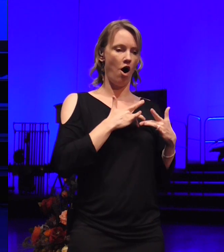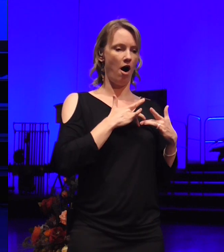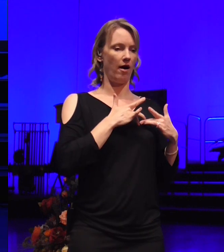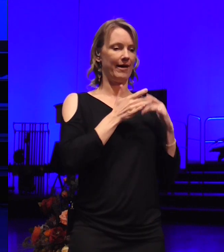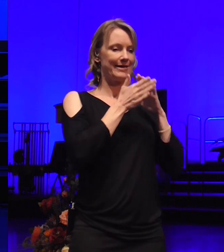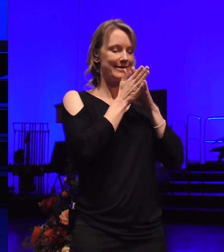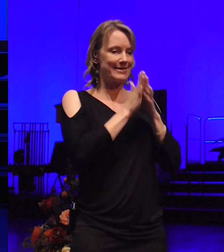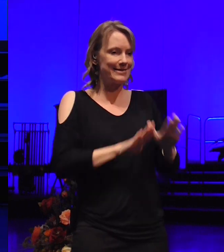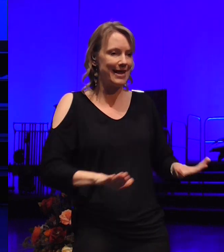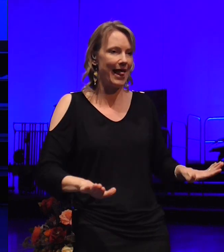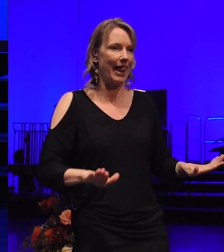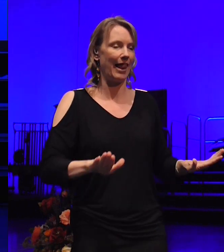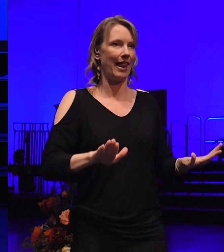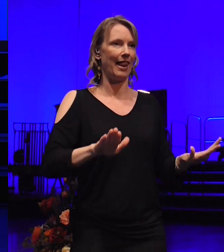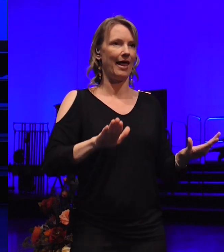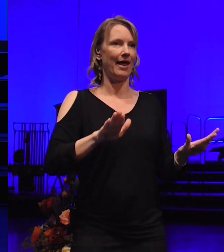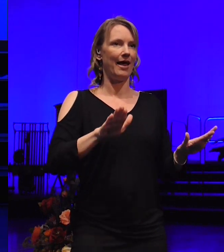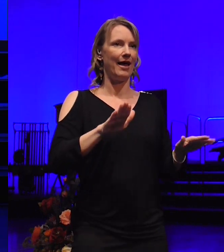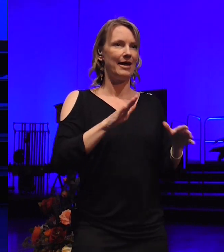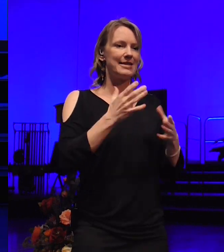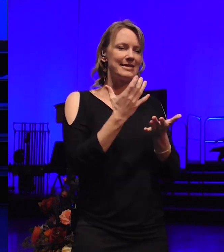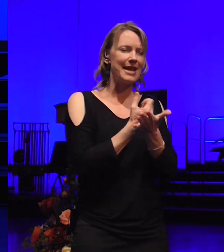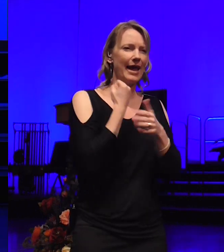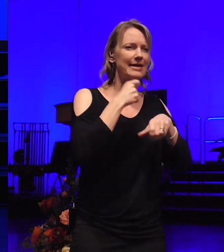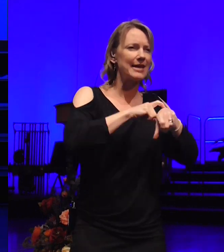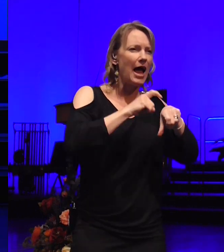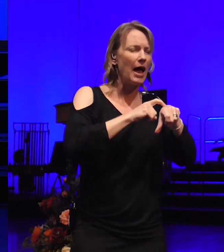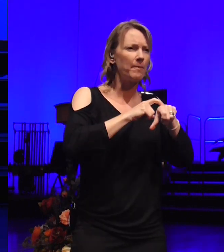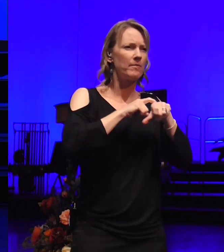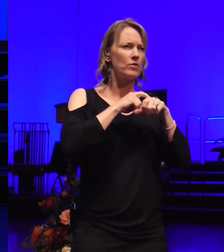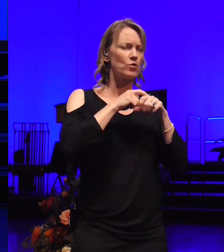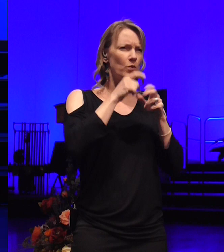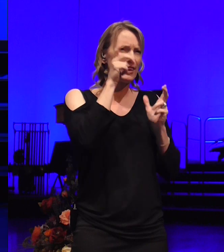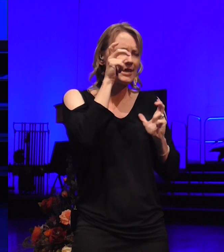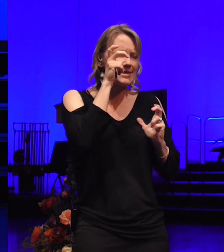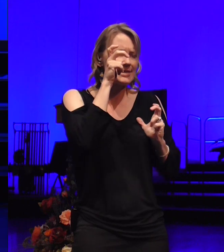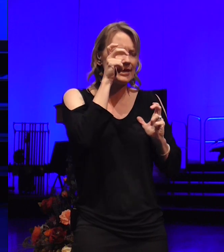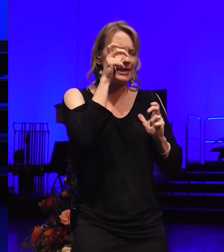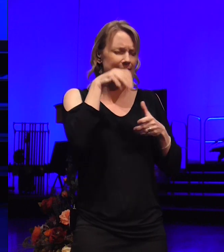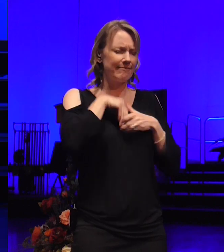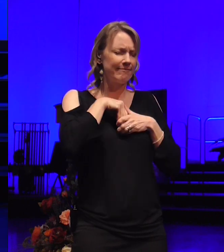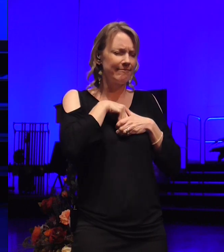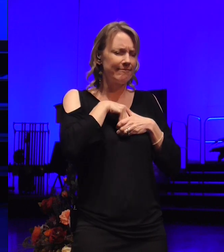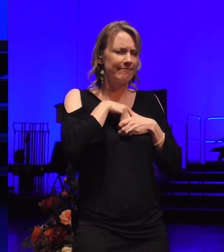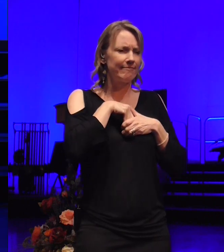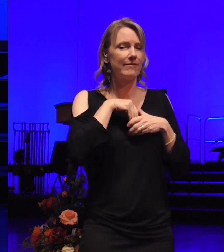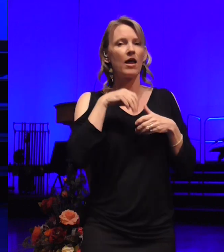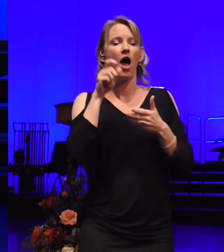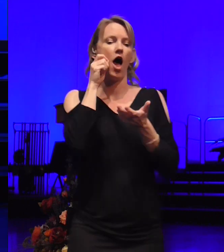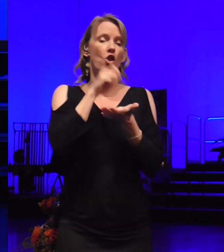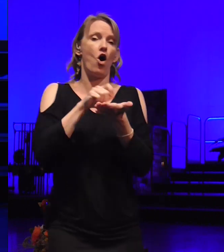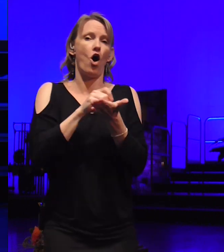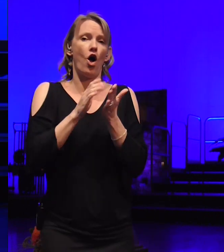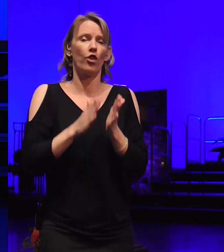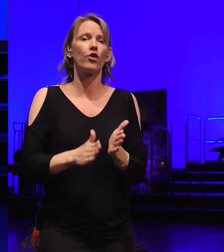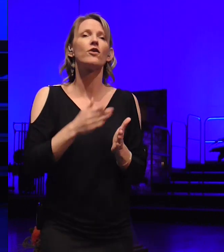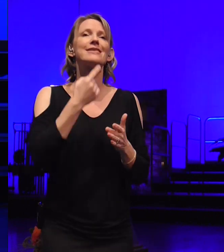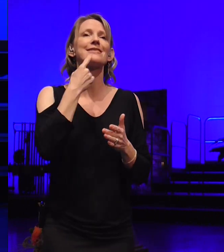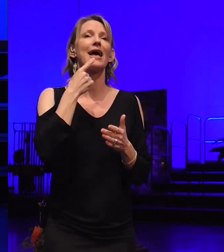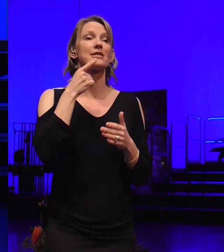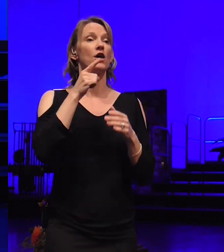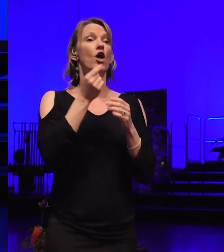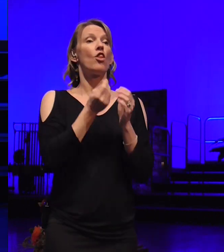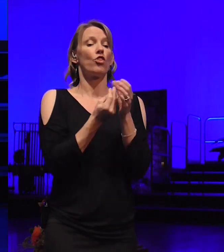to spend time listening to our inner world. Author Mirabai Starr says, enter